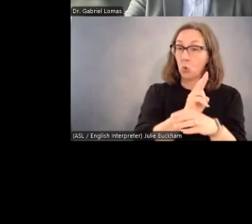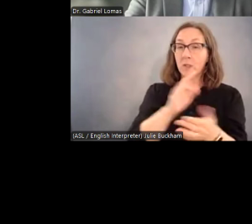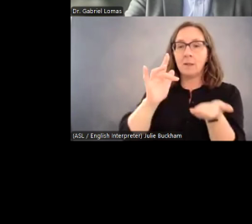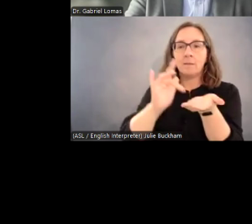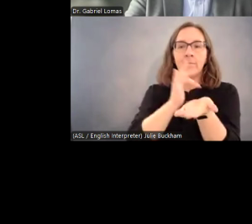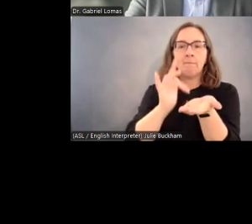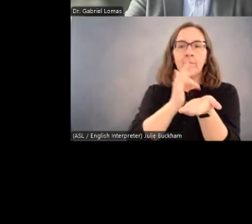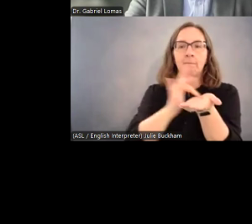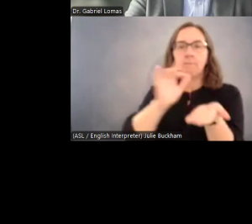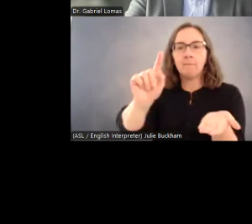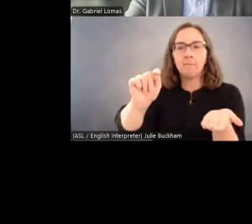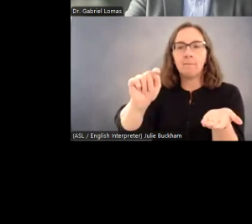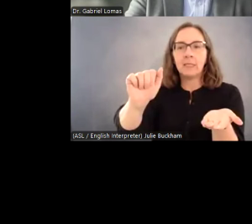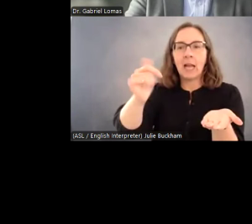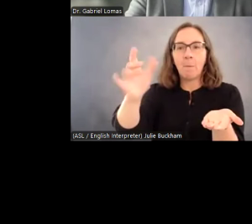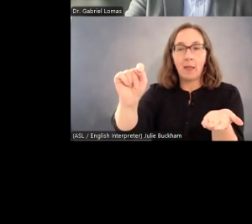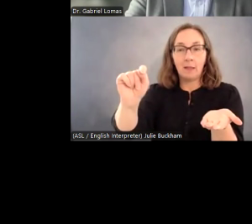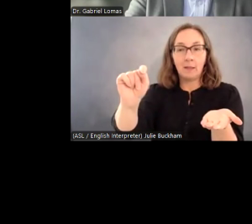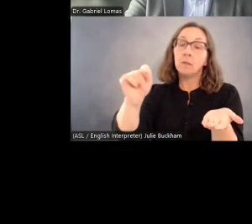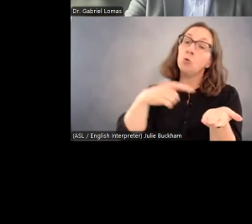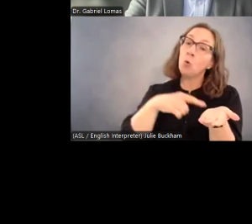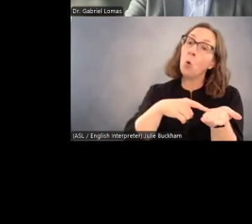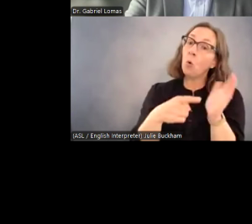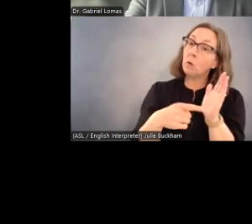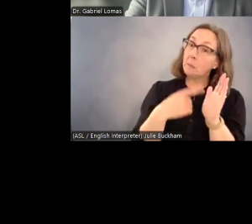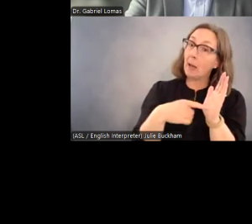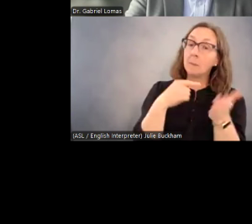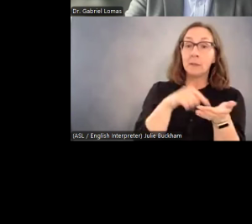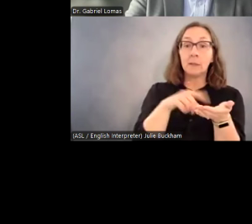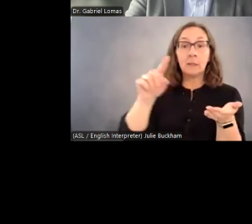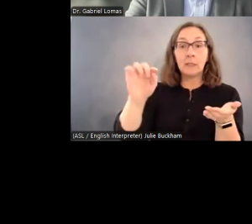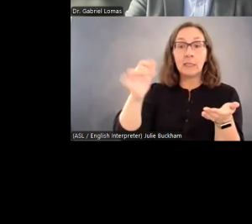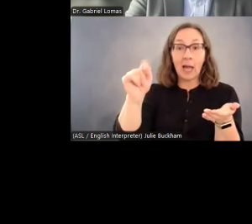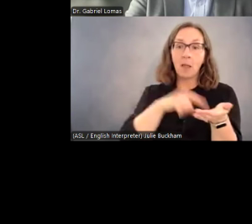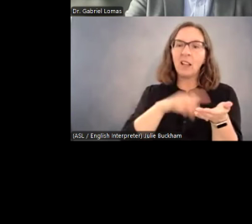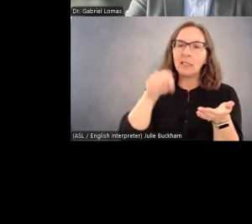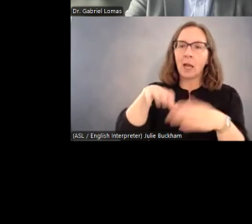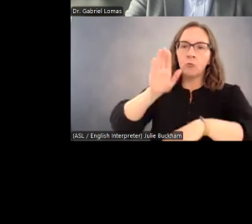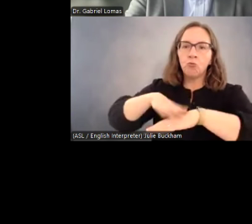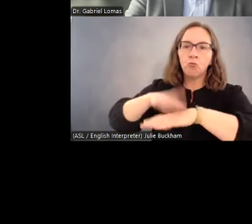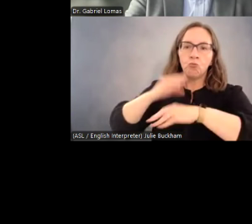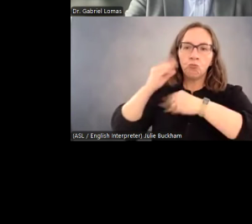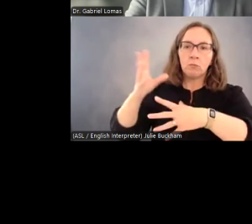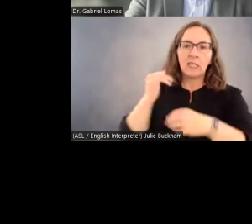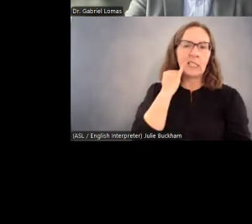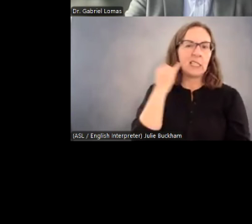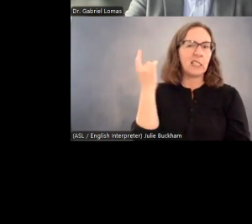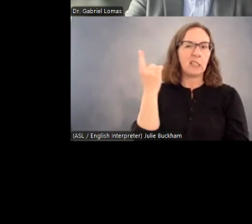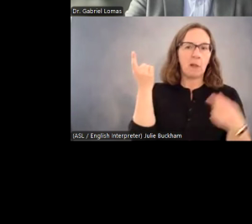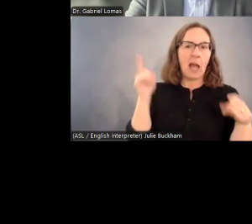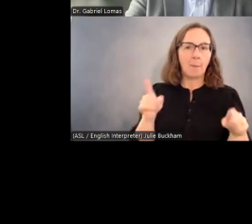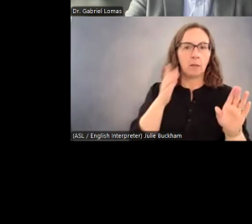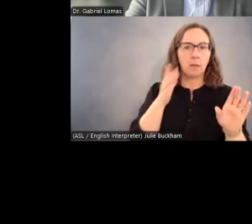some ways with tablets that there can be notifiers on there if there are certain things that are going to happen throughout the day.